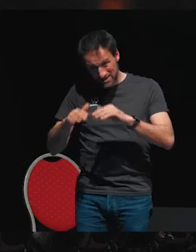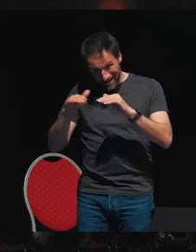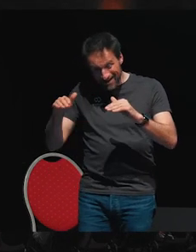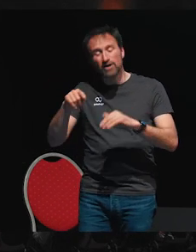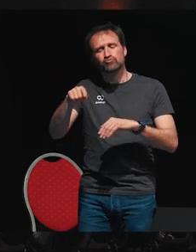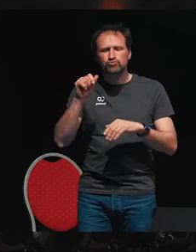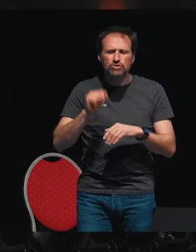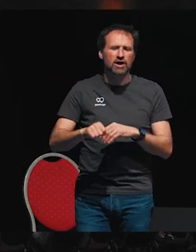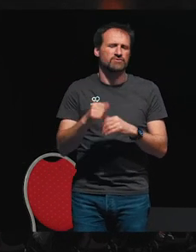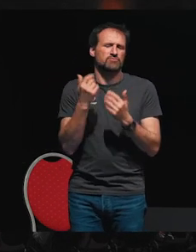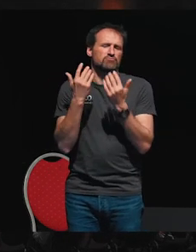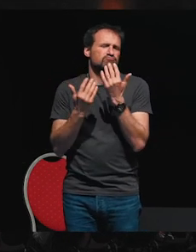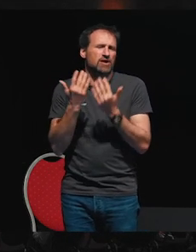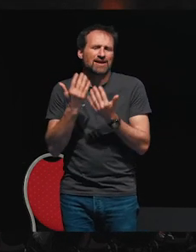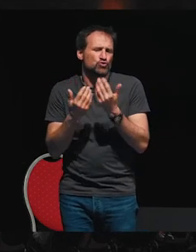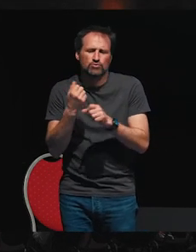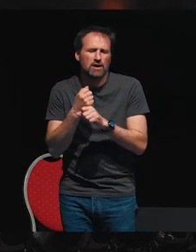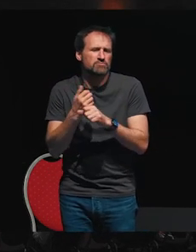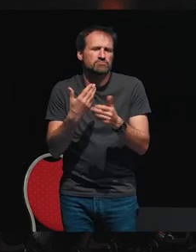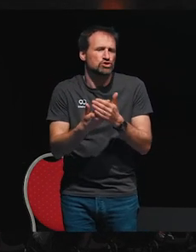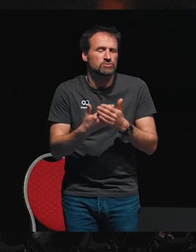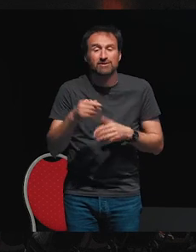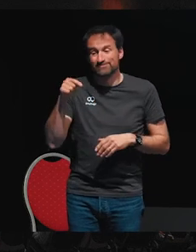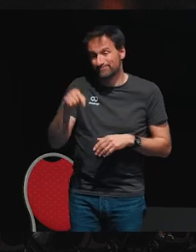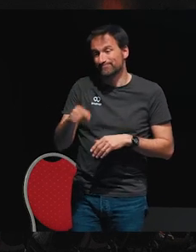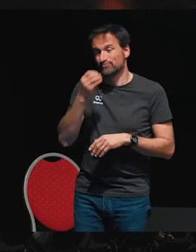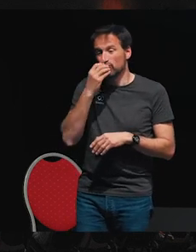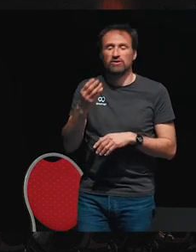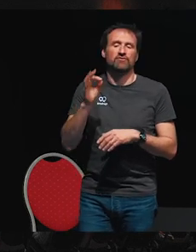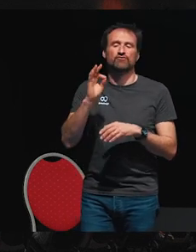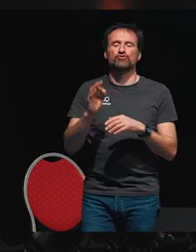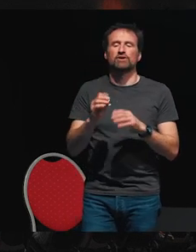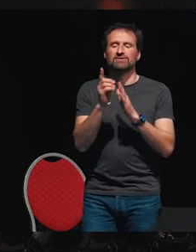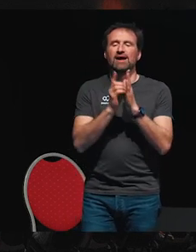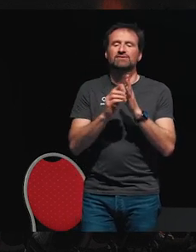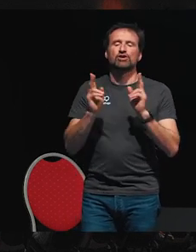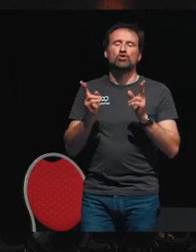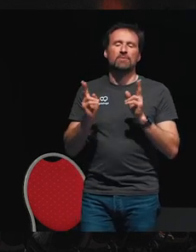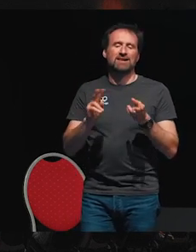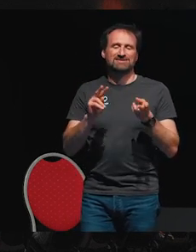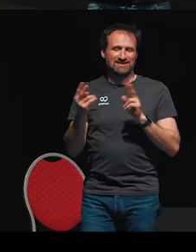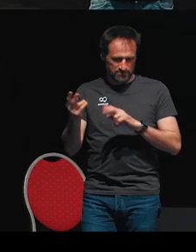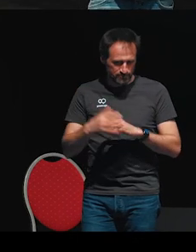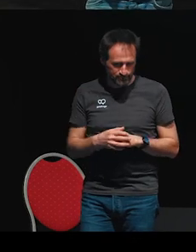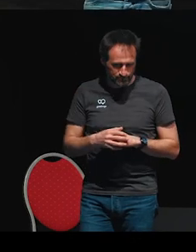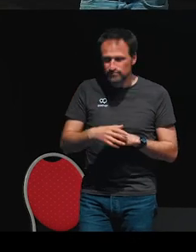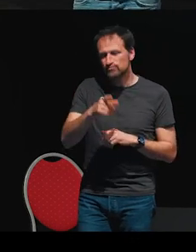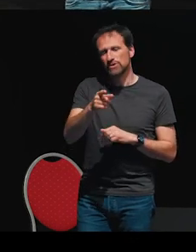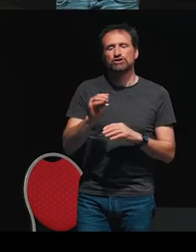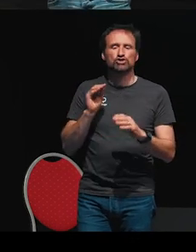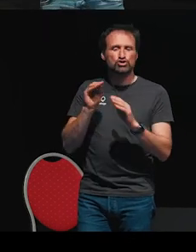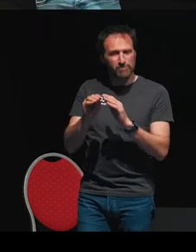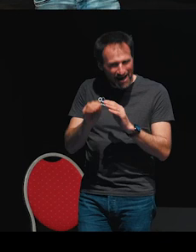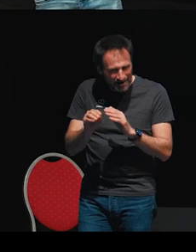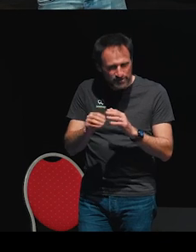several calculations. For example, this is a very good place to normalize your data. Then you store it. You can store it, of